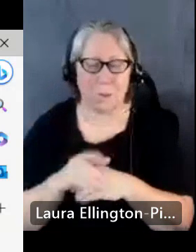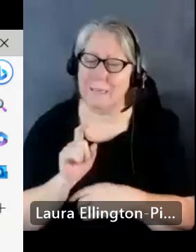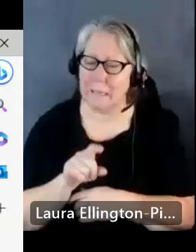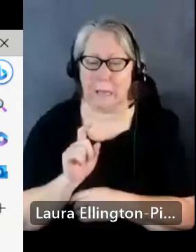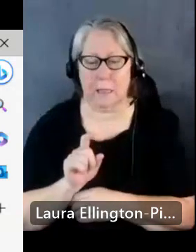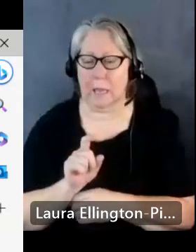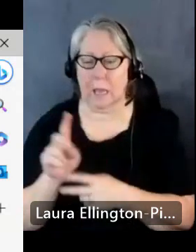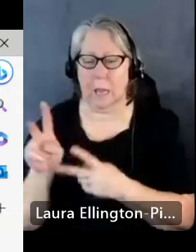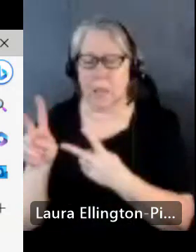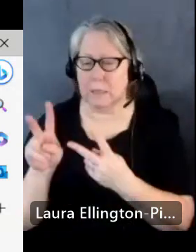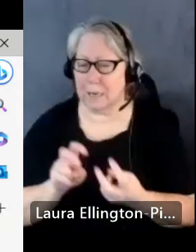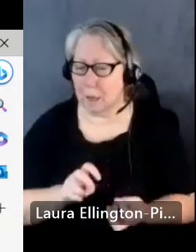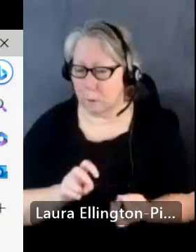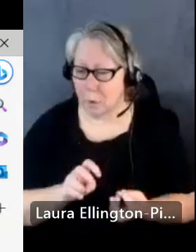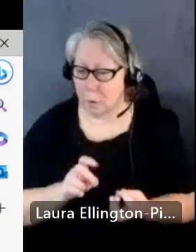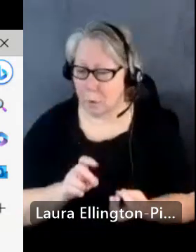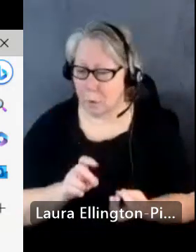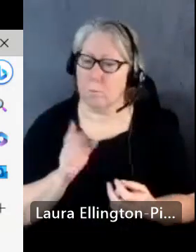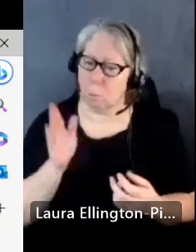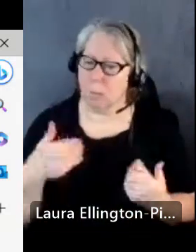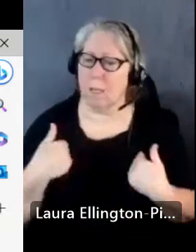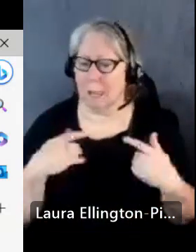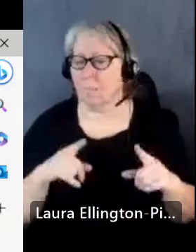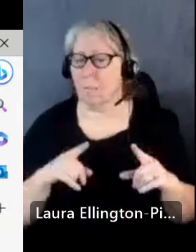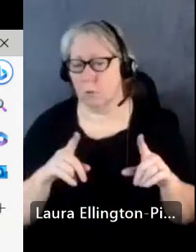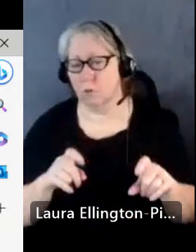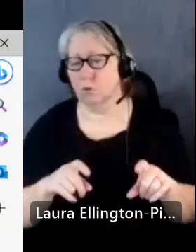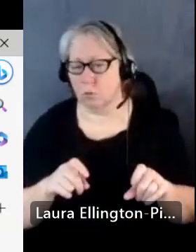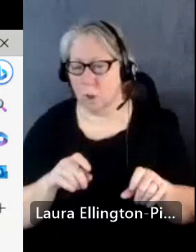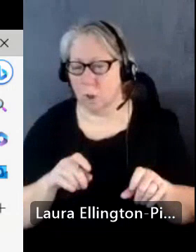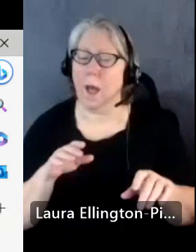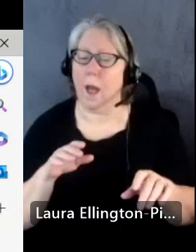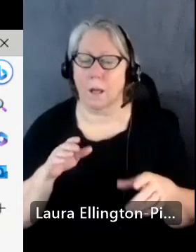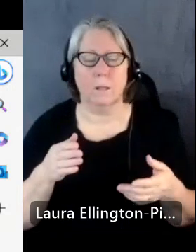and download it and get your trial balance report. Okay, so that's how to find that.